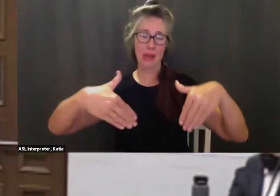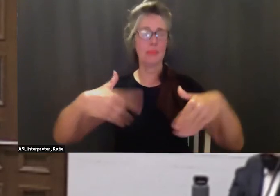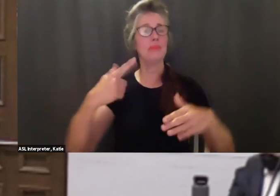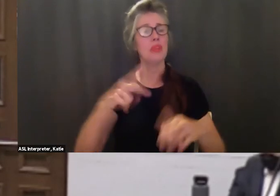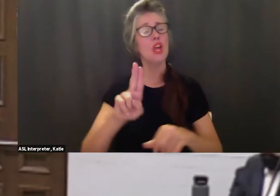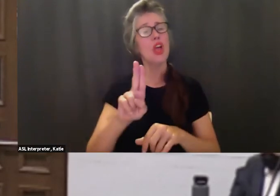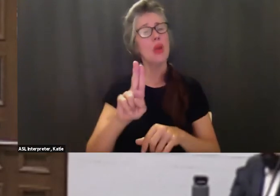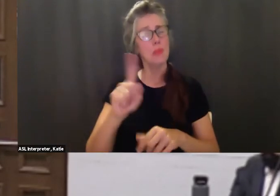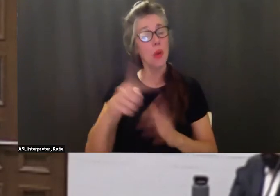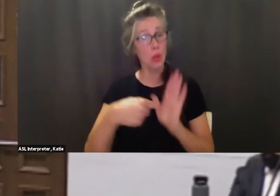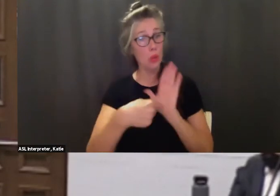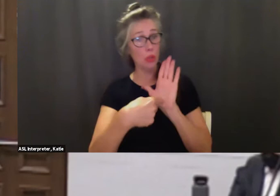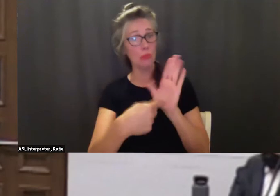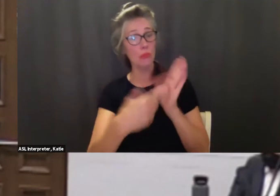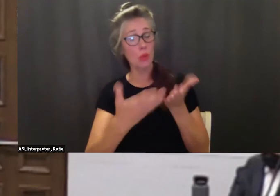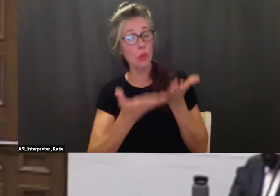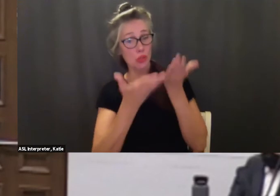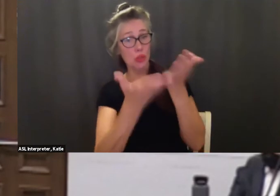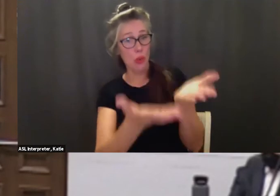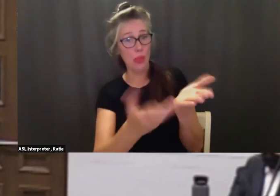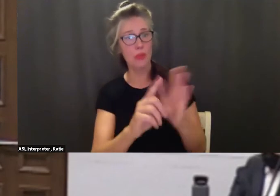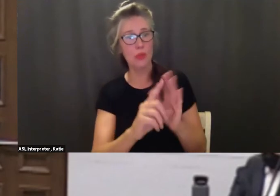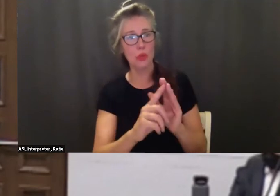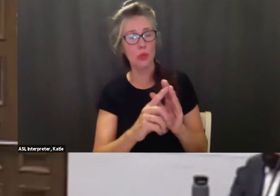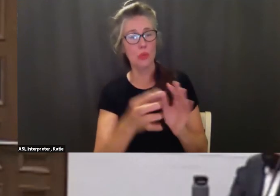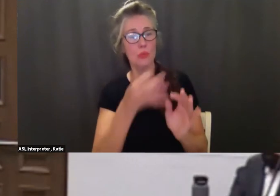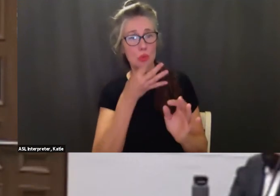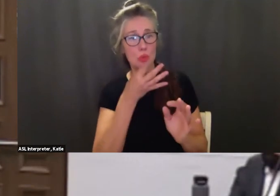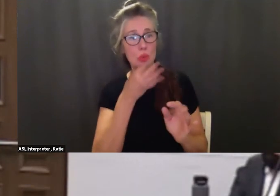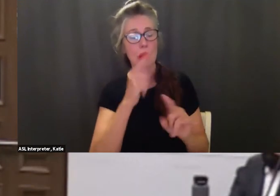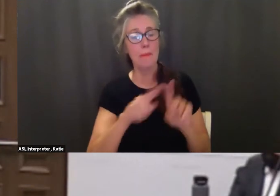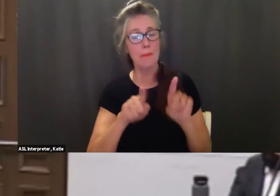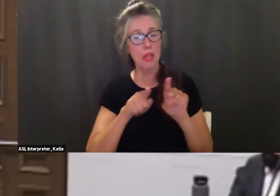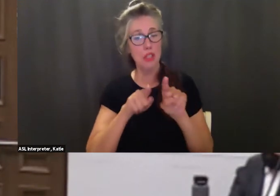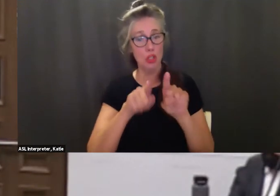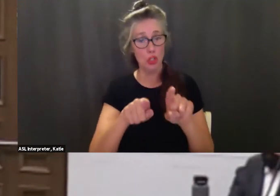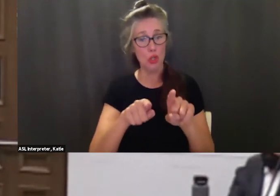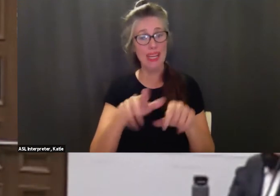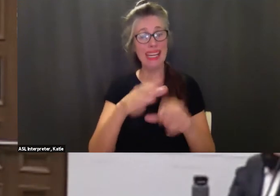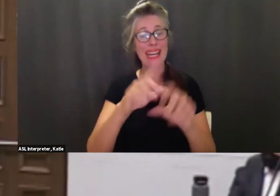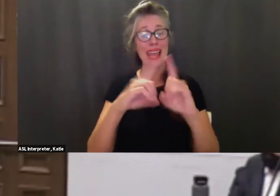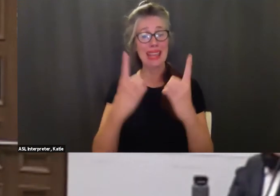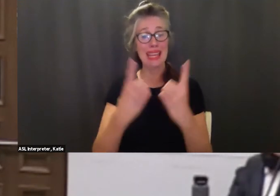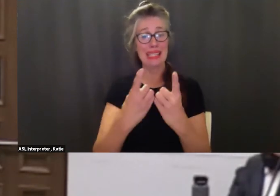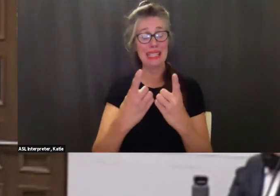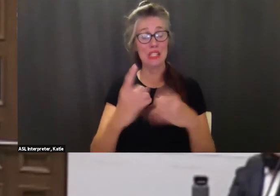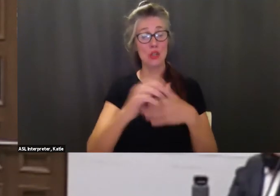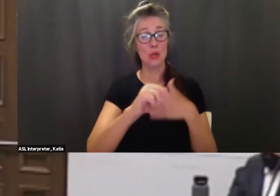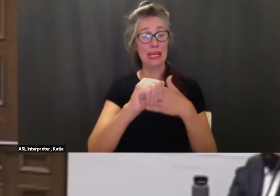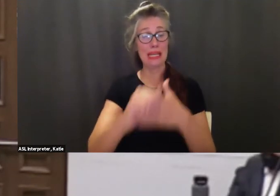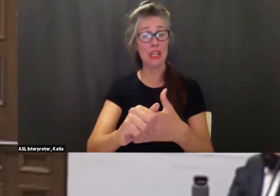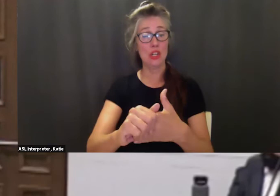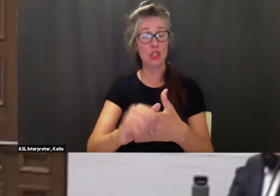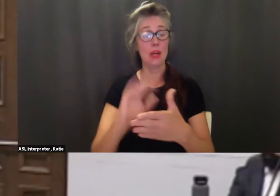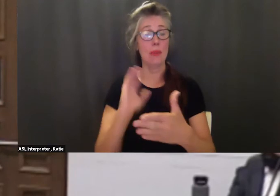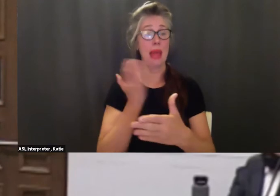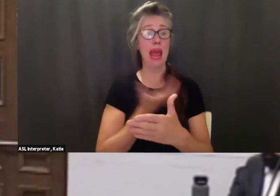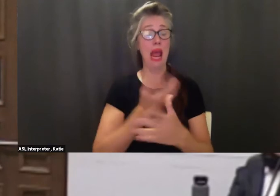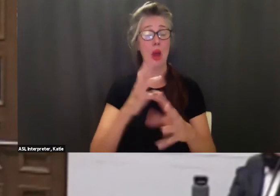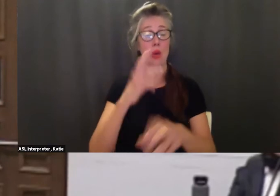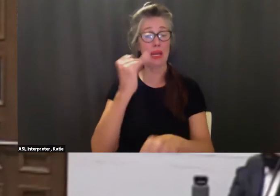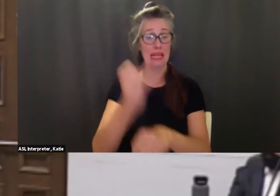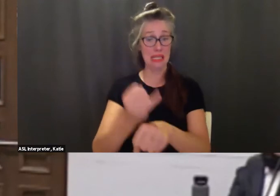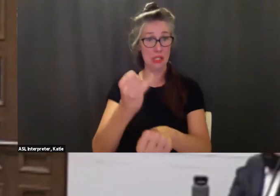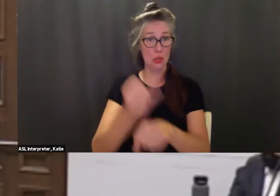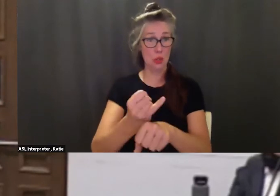So during our district's leadership institute, our district